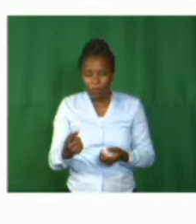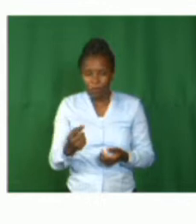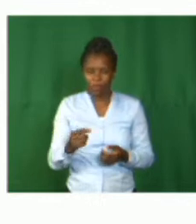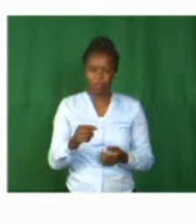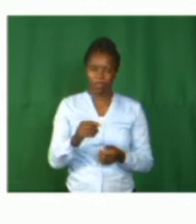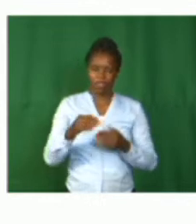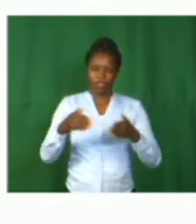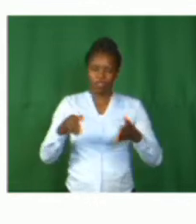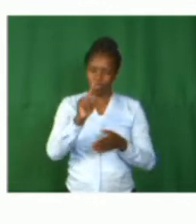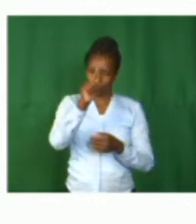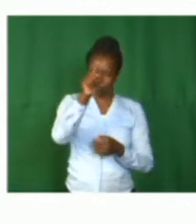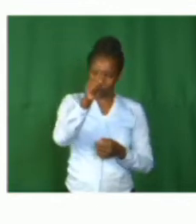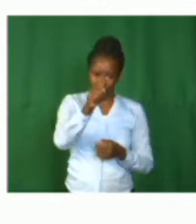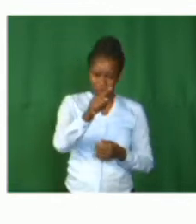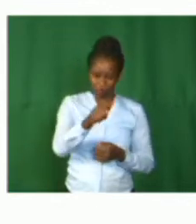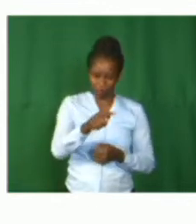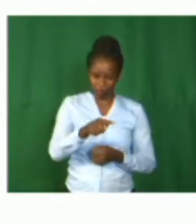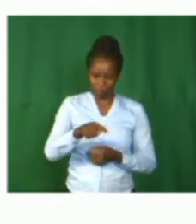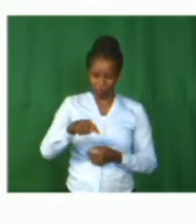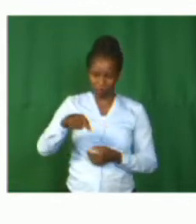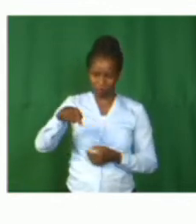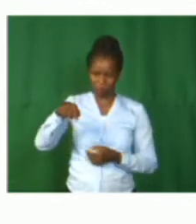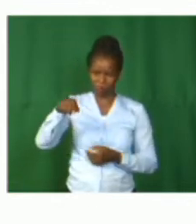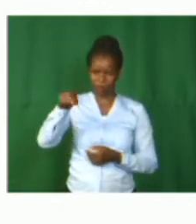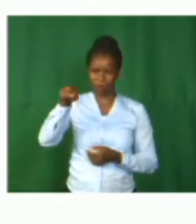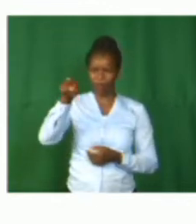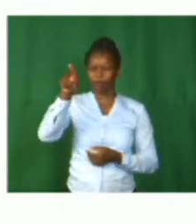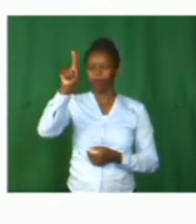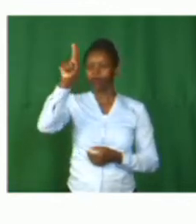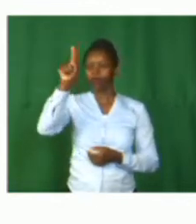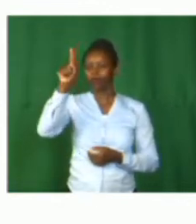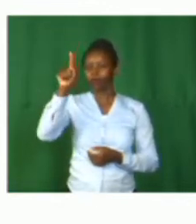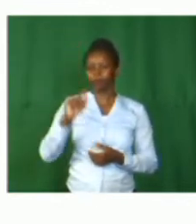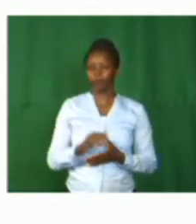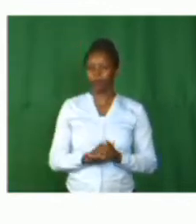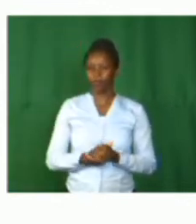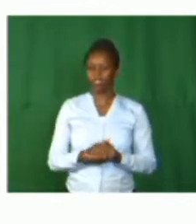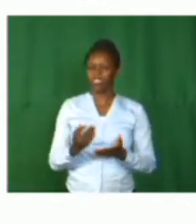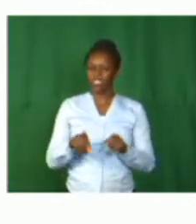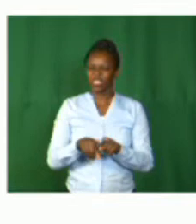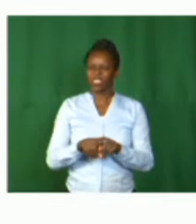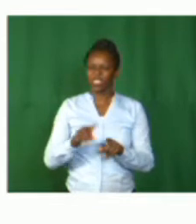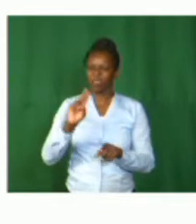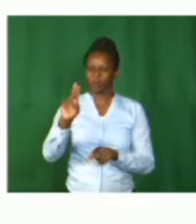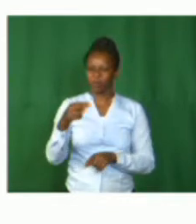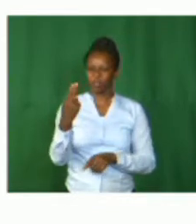here in this previous slide. Now it is kind of U-shaped,